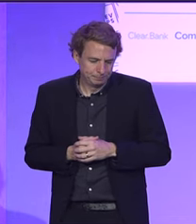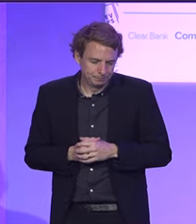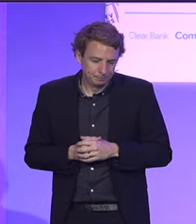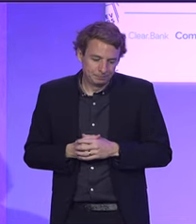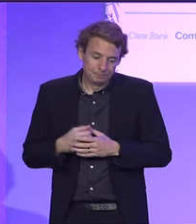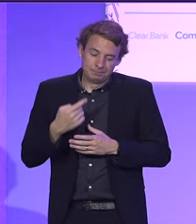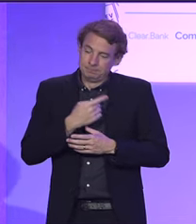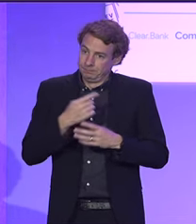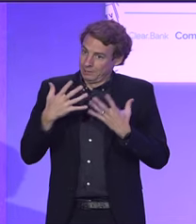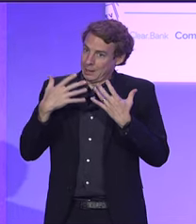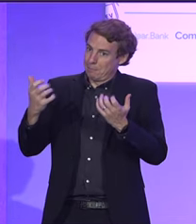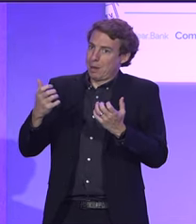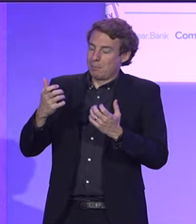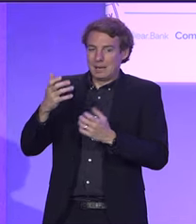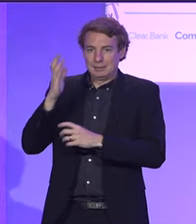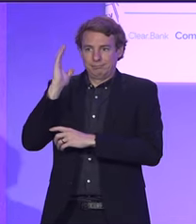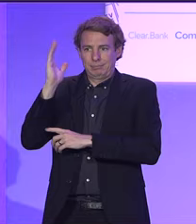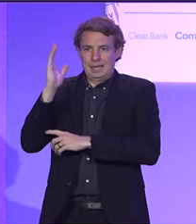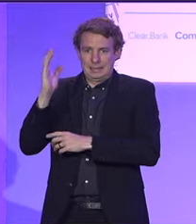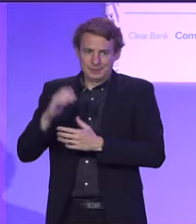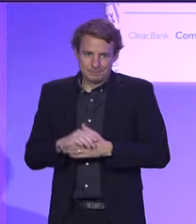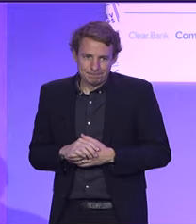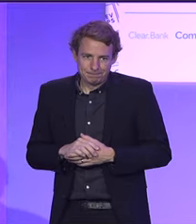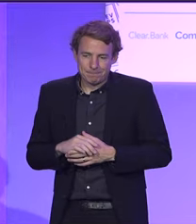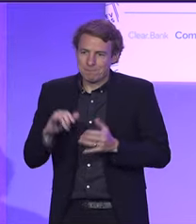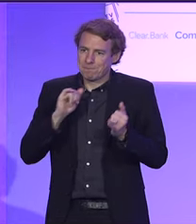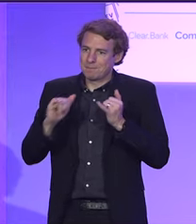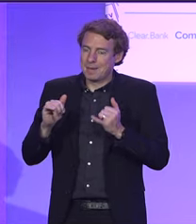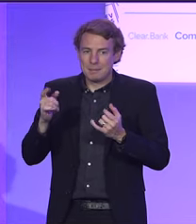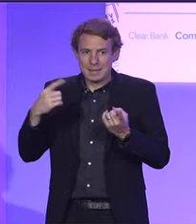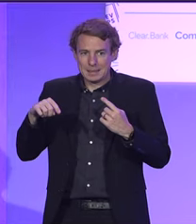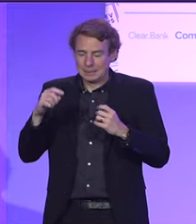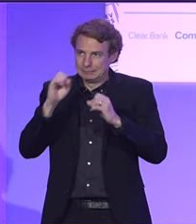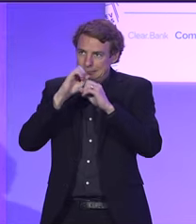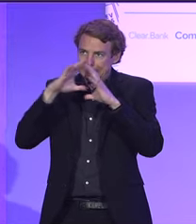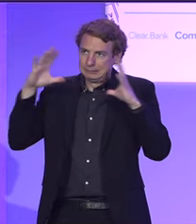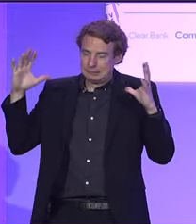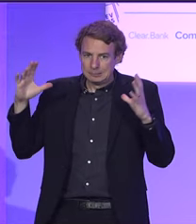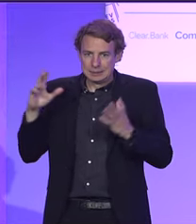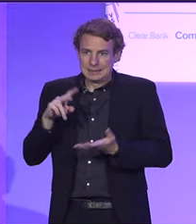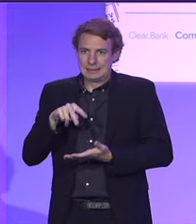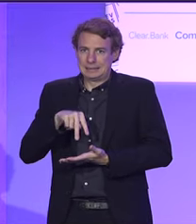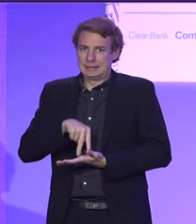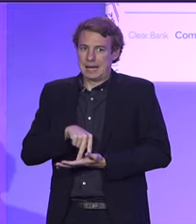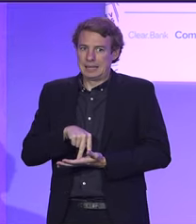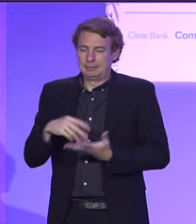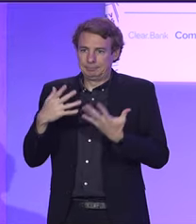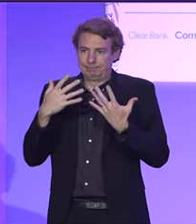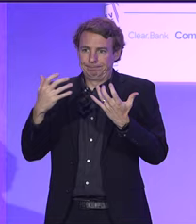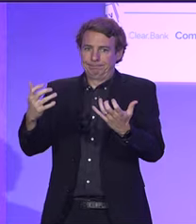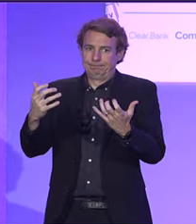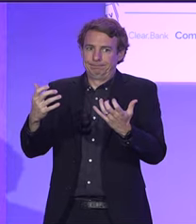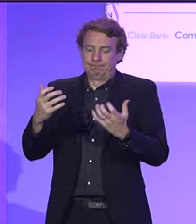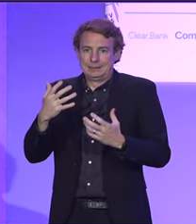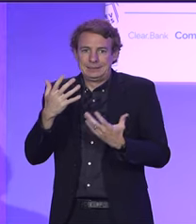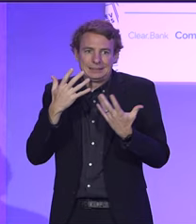speaking. Now, if the idea of standing in front of 10, 50, 100 people literally gives you a panic attack, you do not need to do